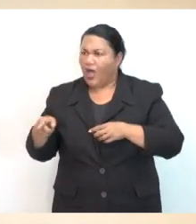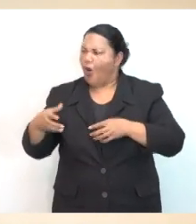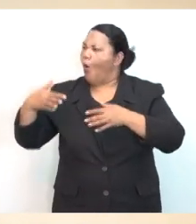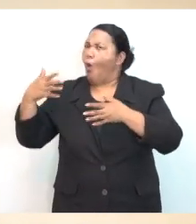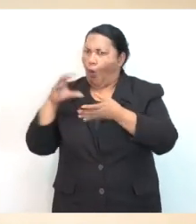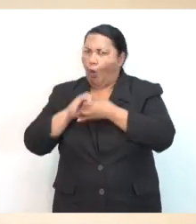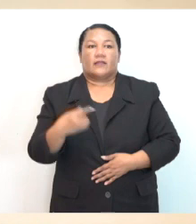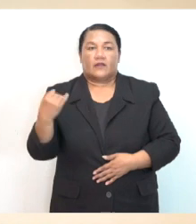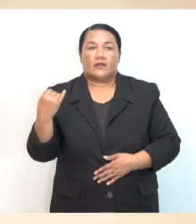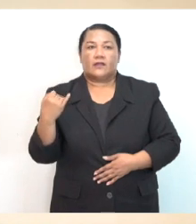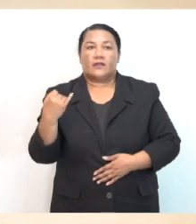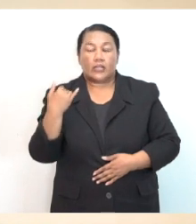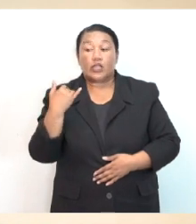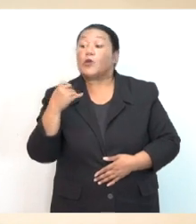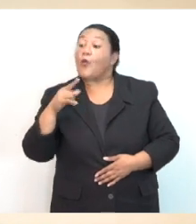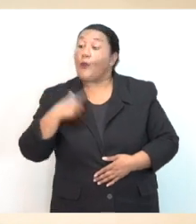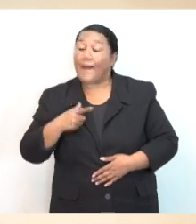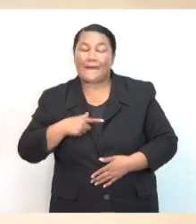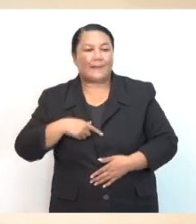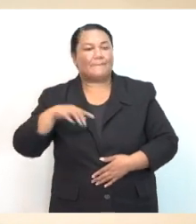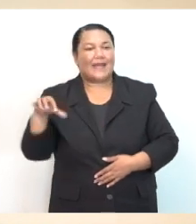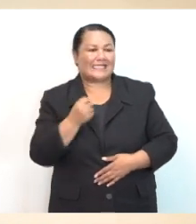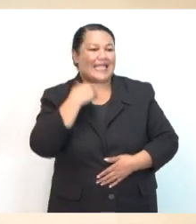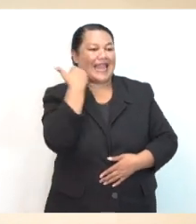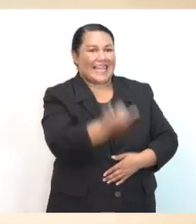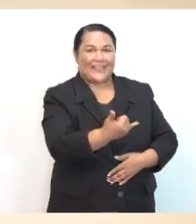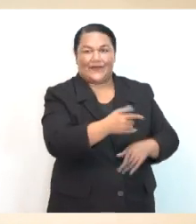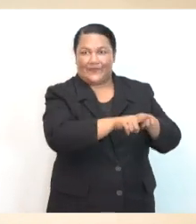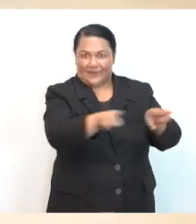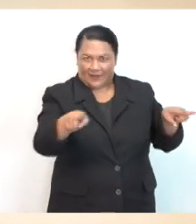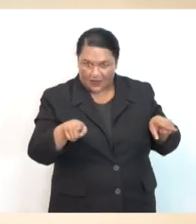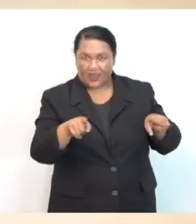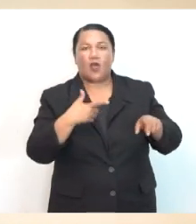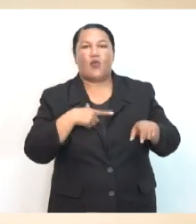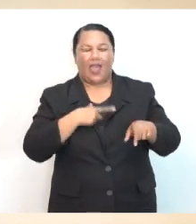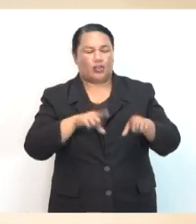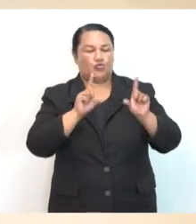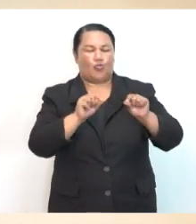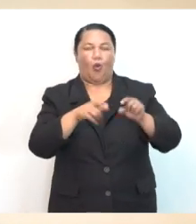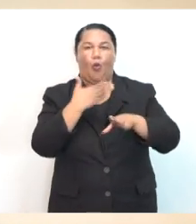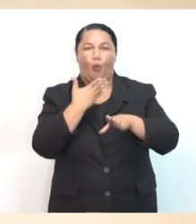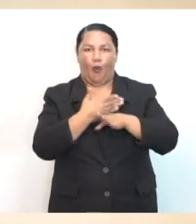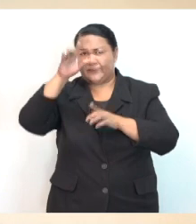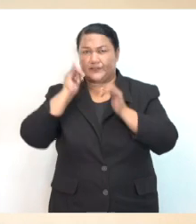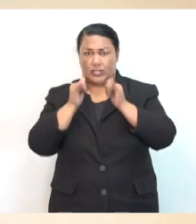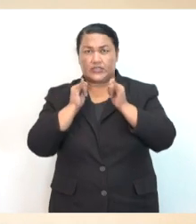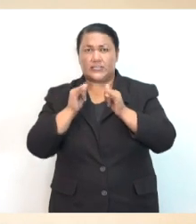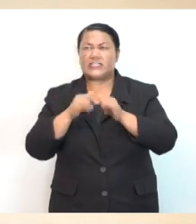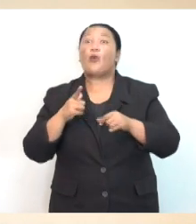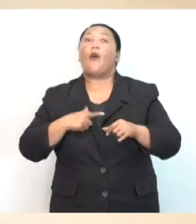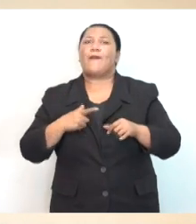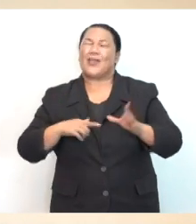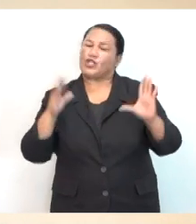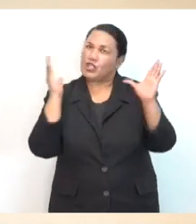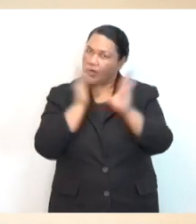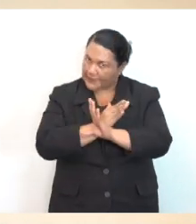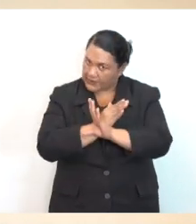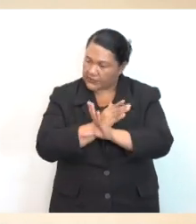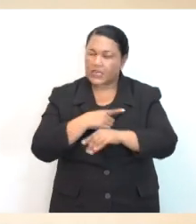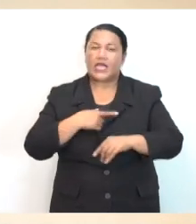redress applications are to be filed, Mr. Qayyum is at liberty to do so. Until then, I urge him to leave the COC to perform its